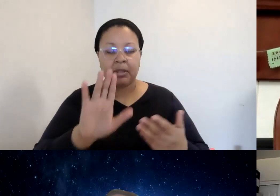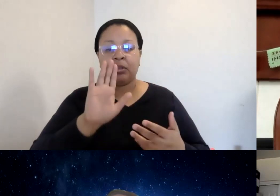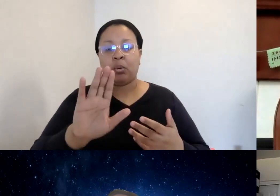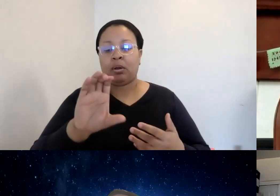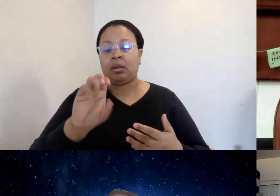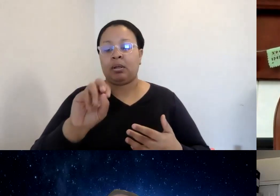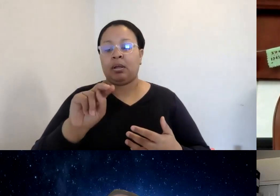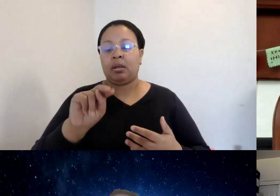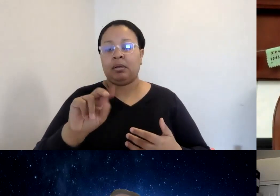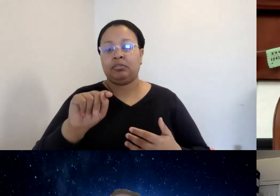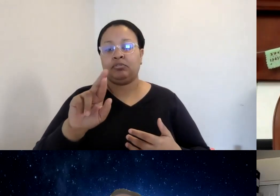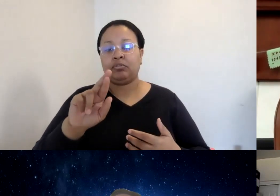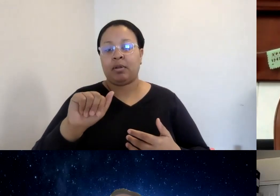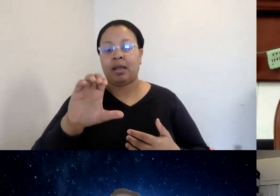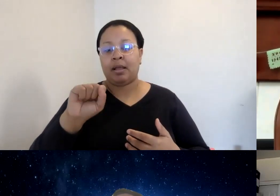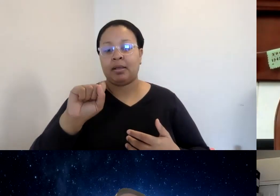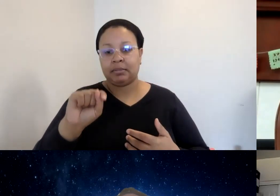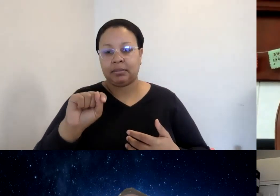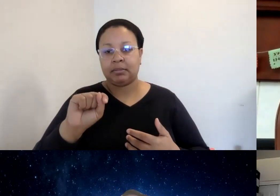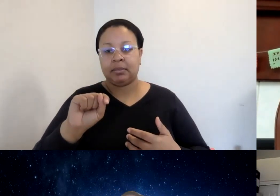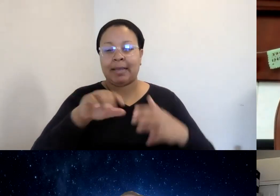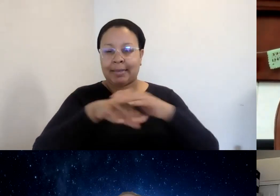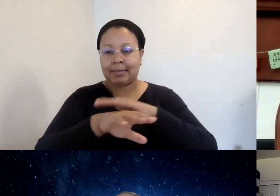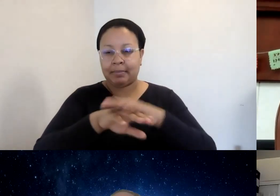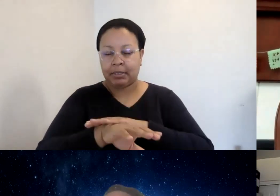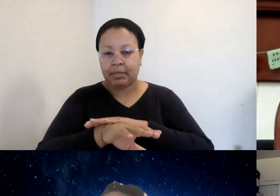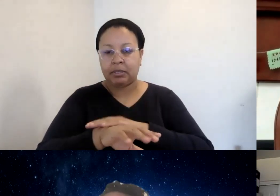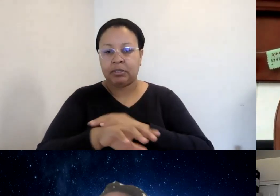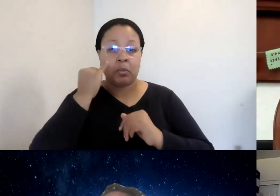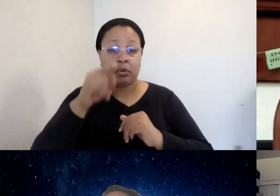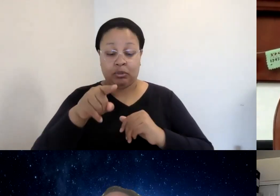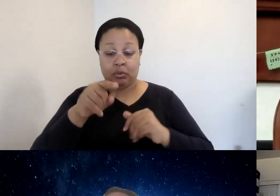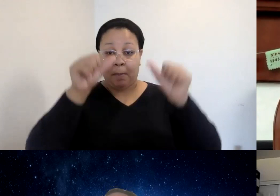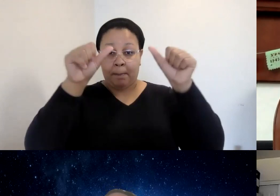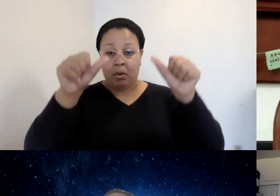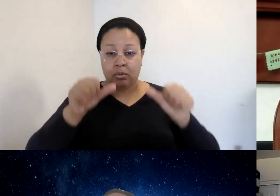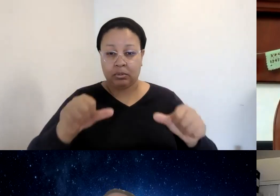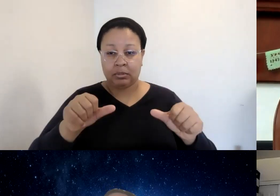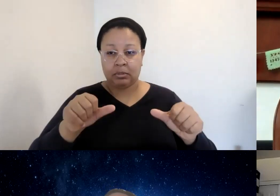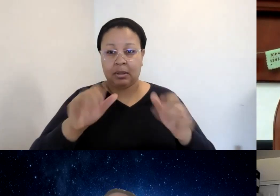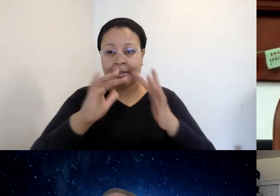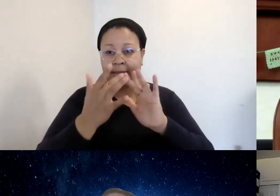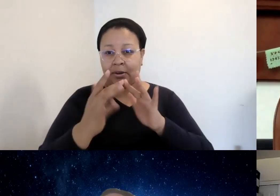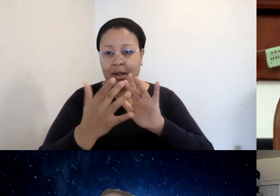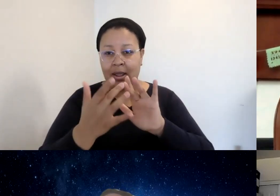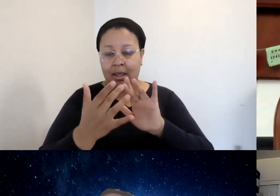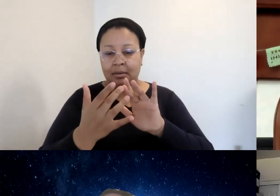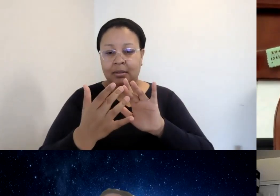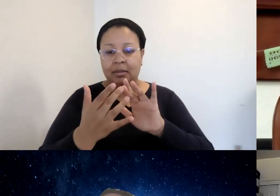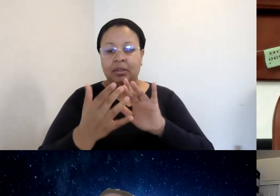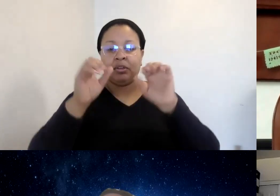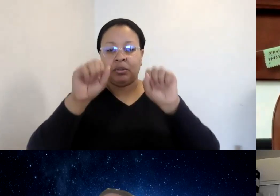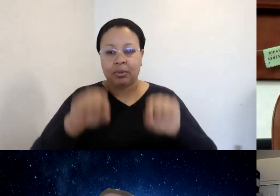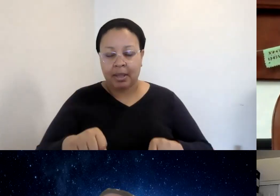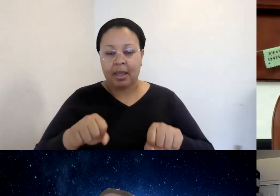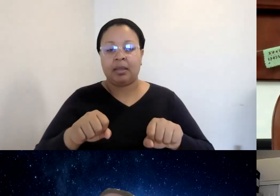contrast accessibility. So if you post something online, you can refer whatever you've